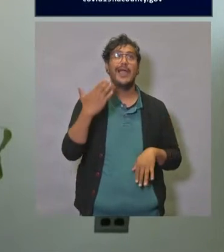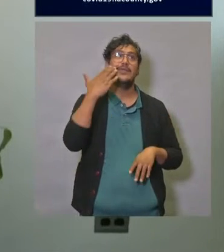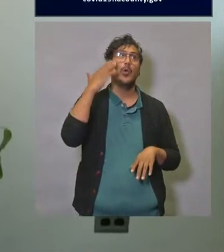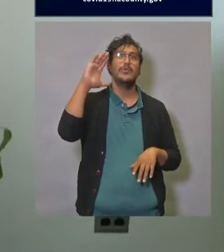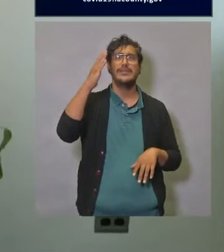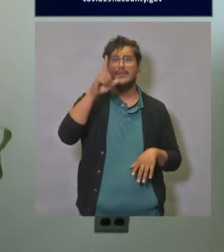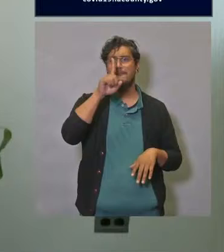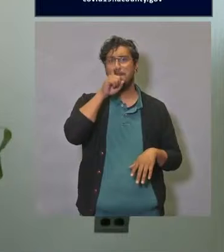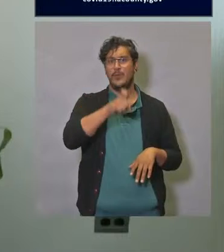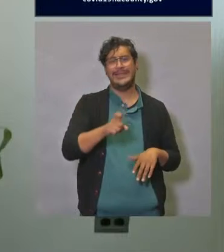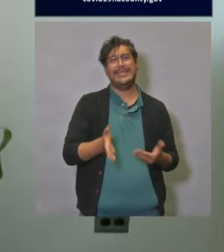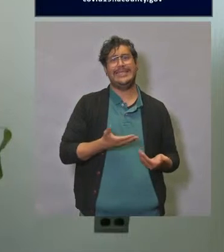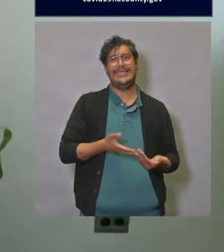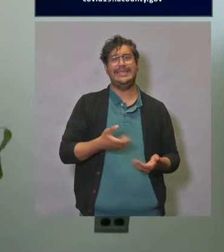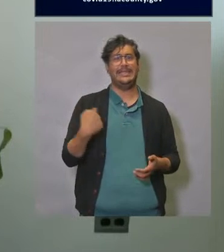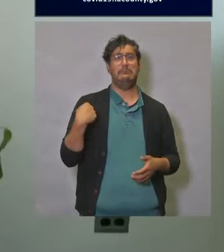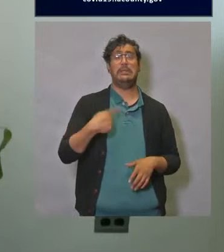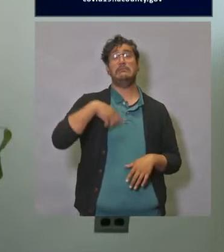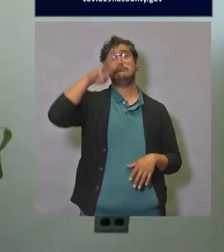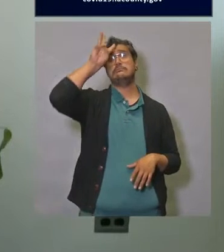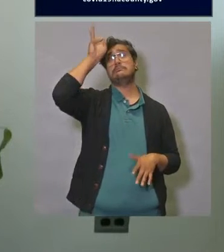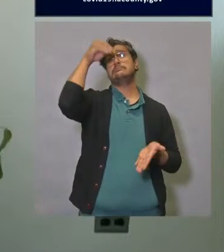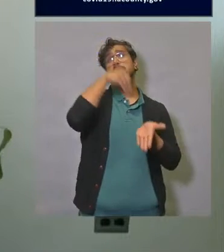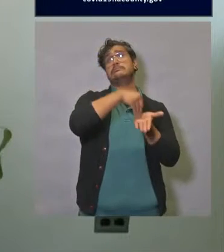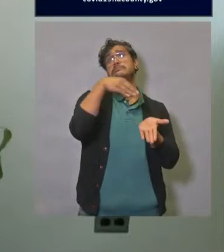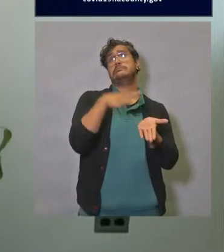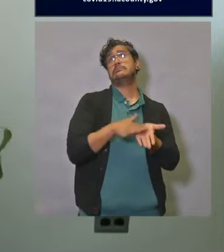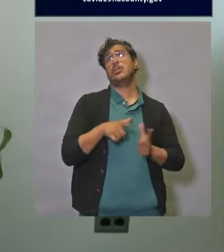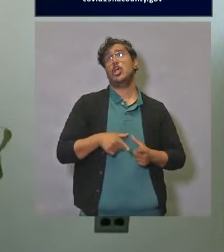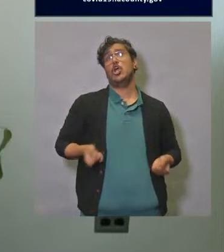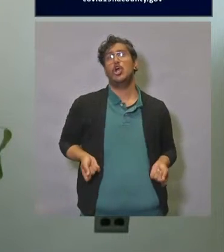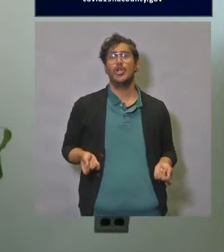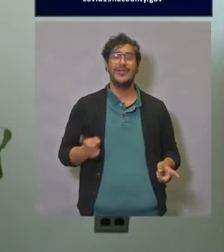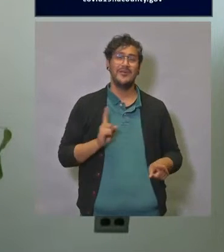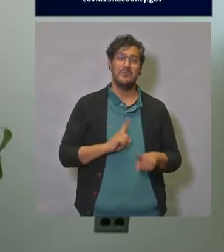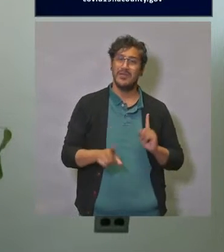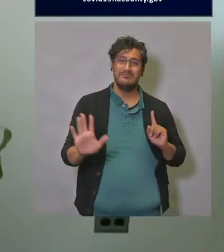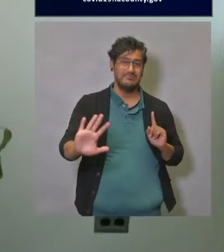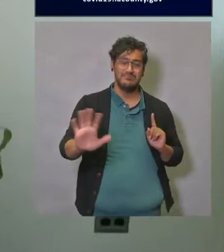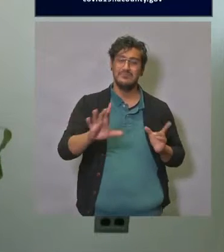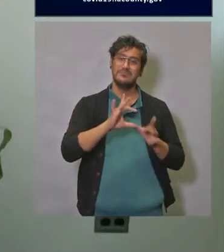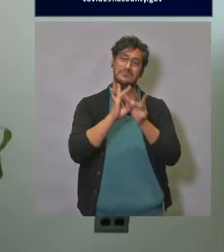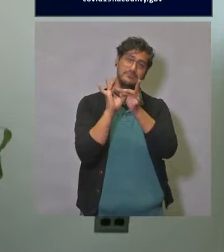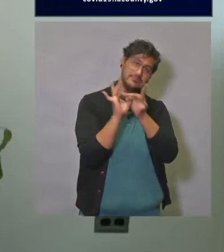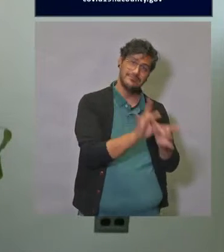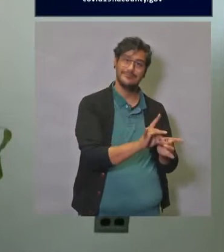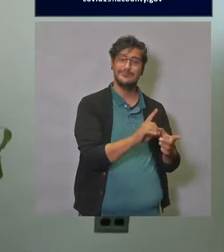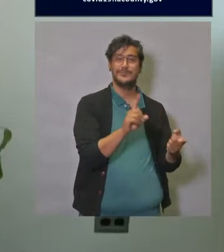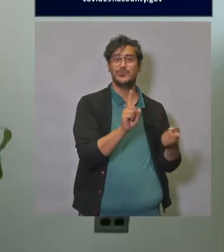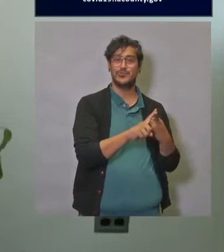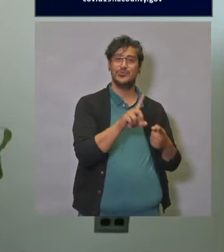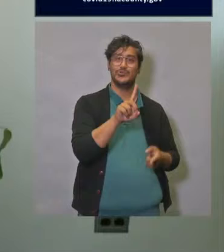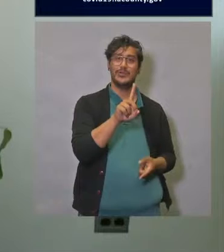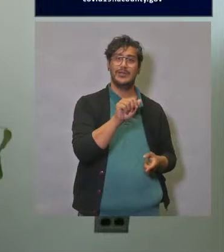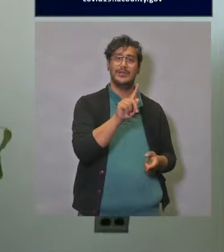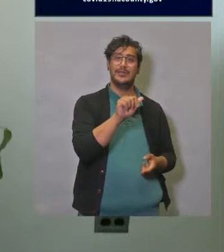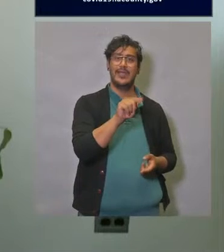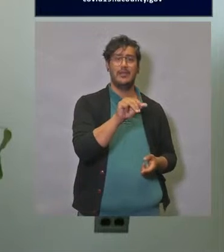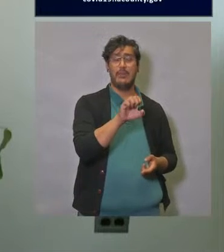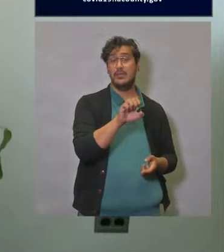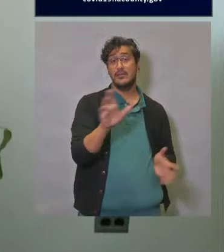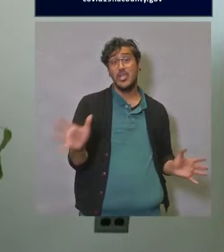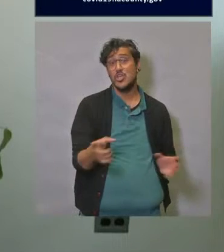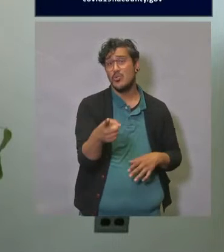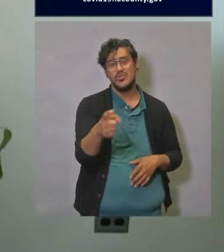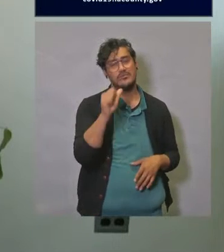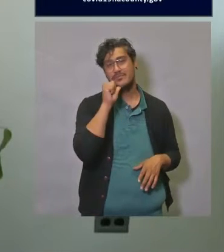fairly straightforward to just make up this information. But as I said, they are tied to a database. I just urge people, don't go that route. It's